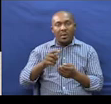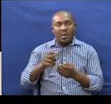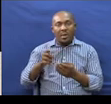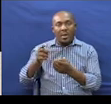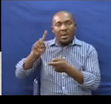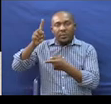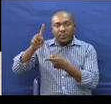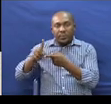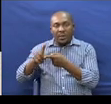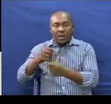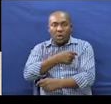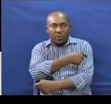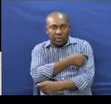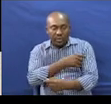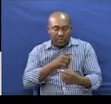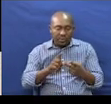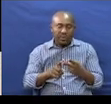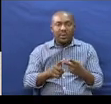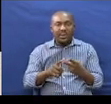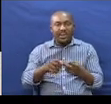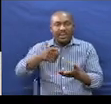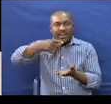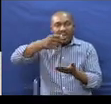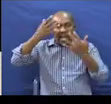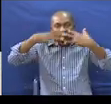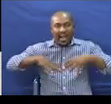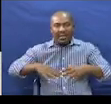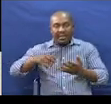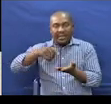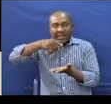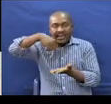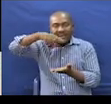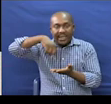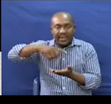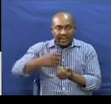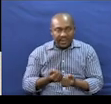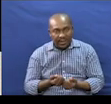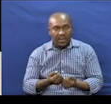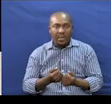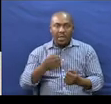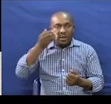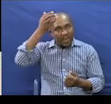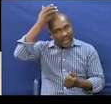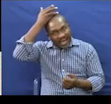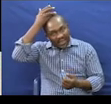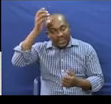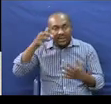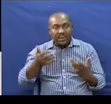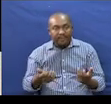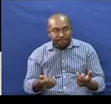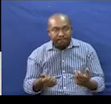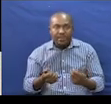health centers, inadequate dispensaries, inadequate doctors and nurses. So this again contributed to